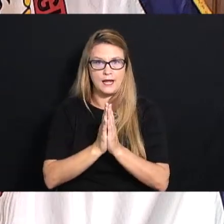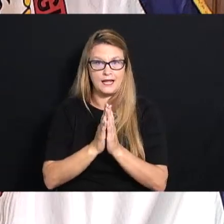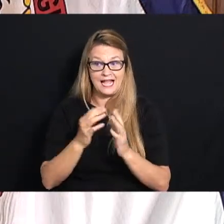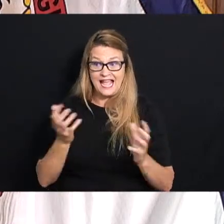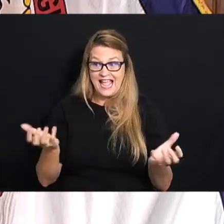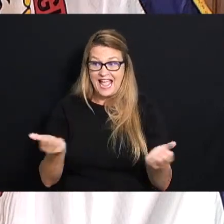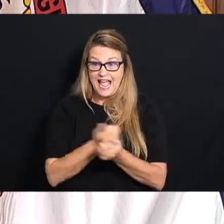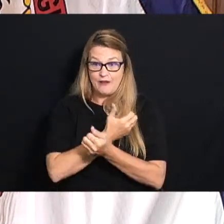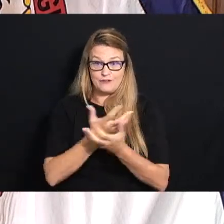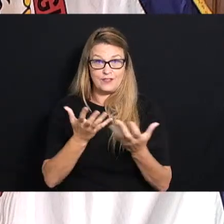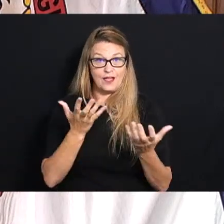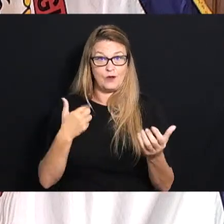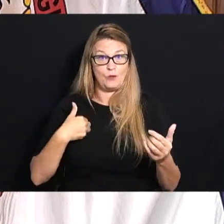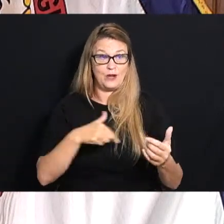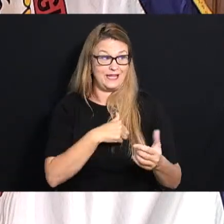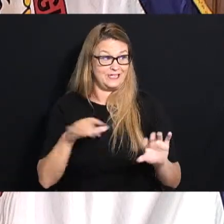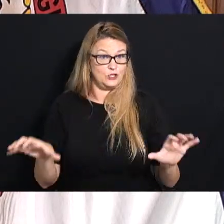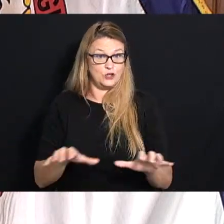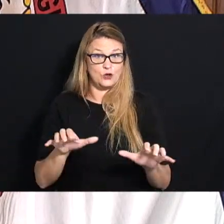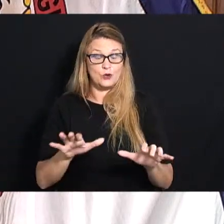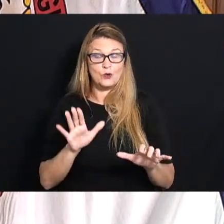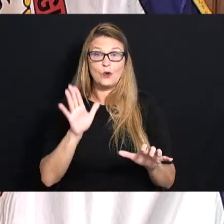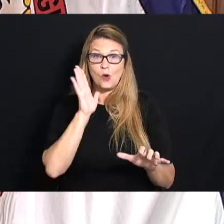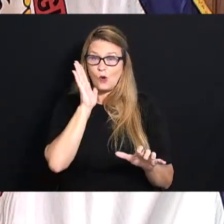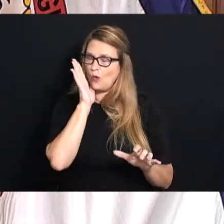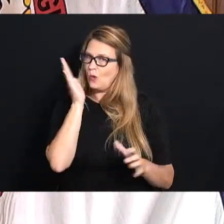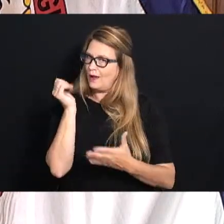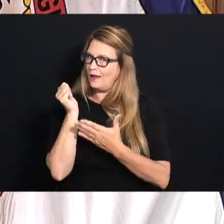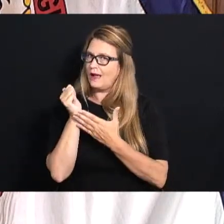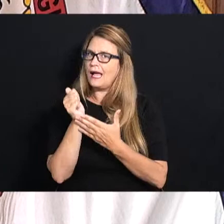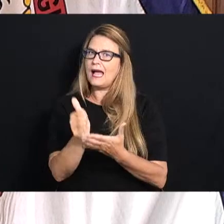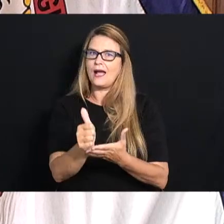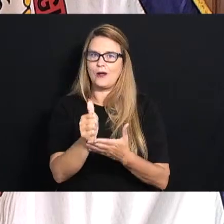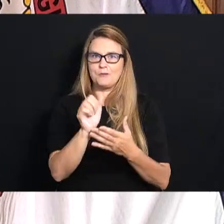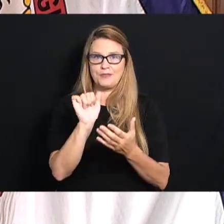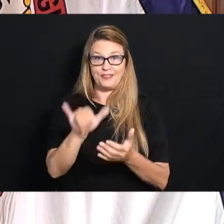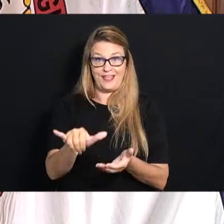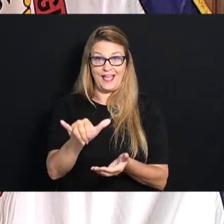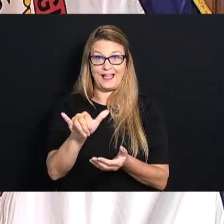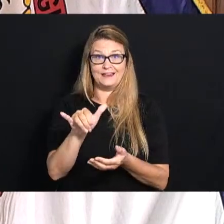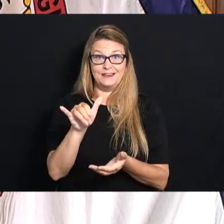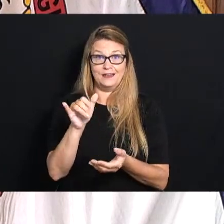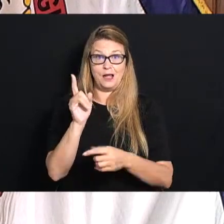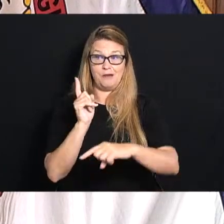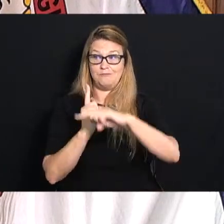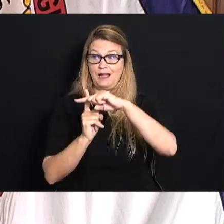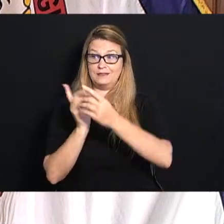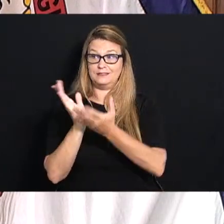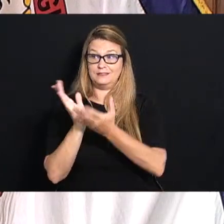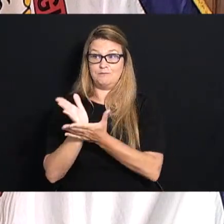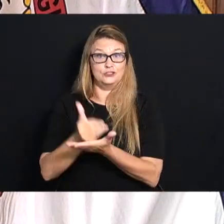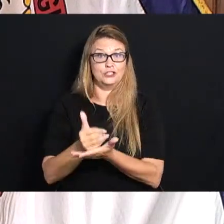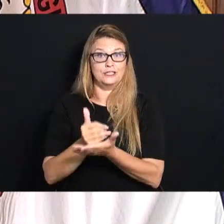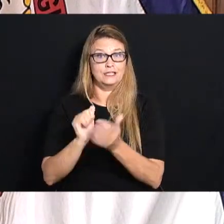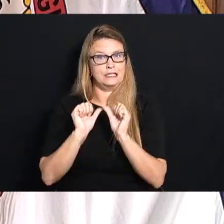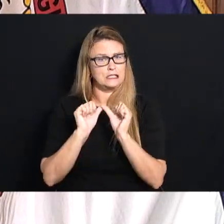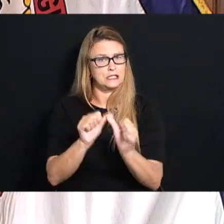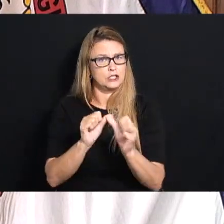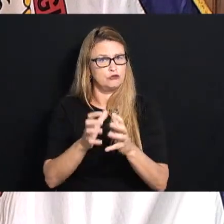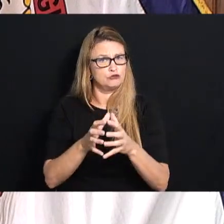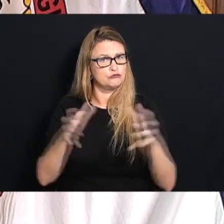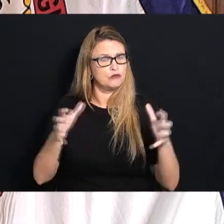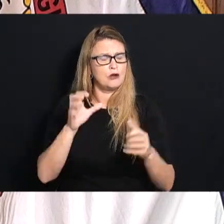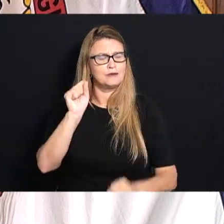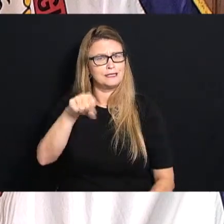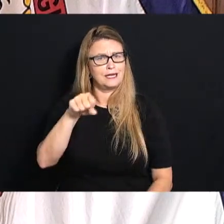is we'll do things on the chessboard that make the surpluses continue to even grow.